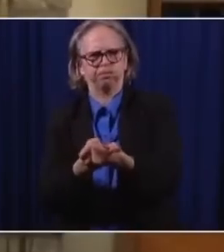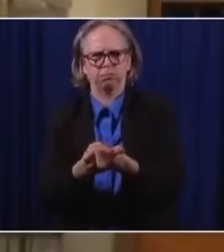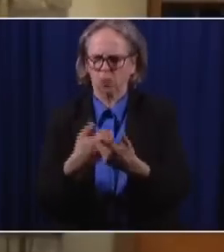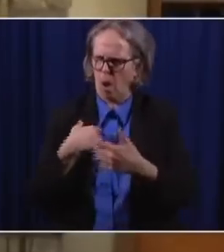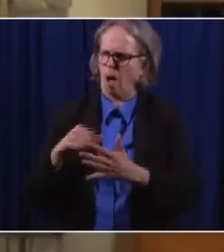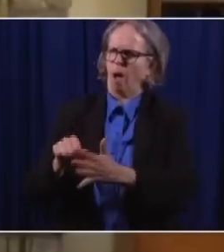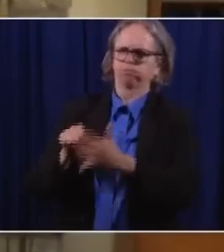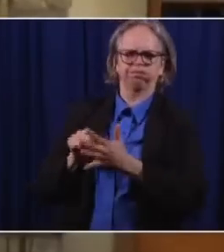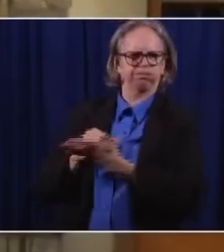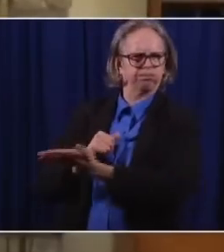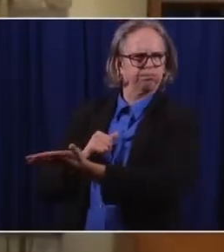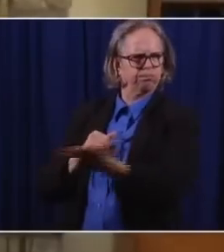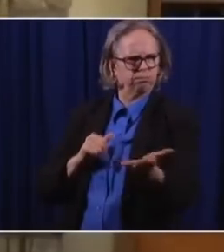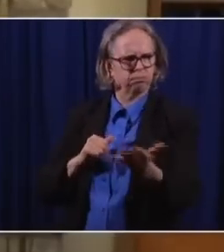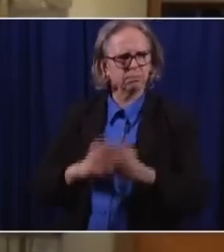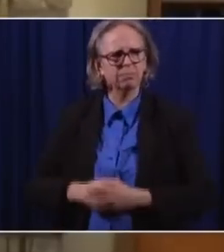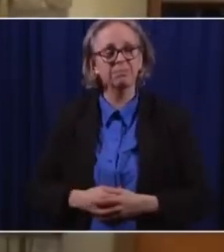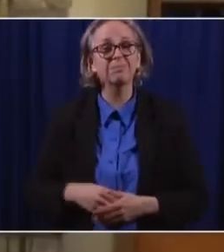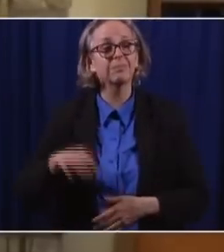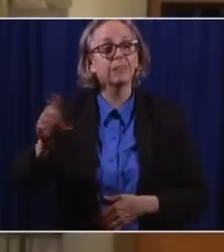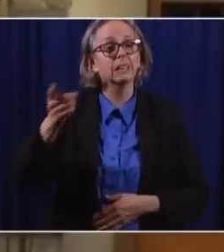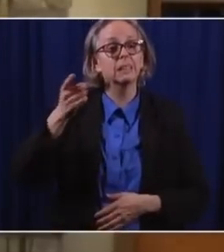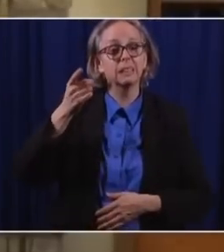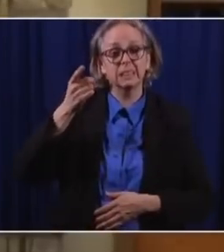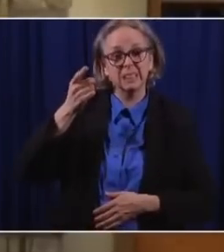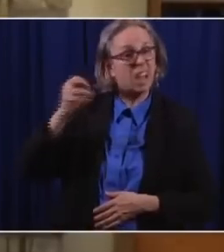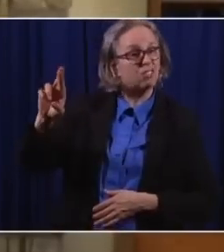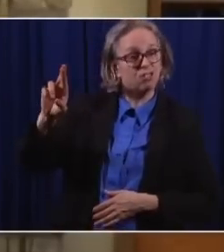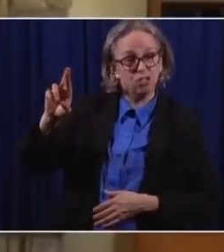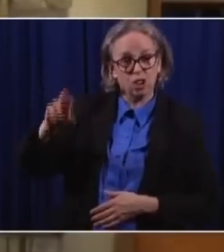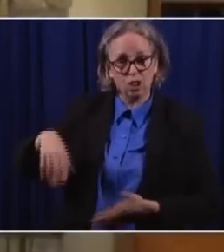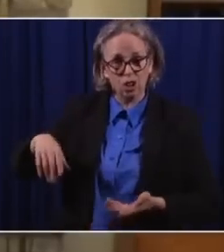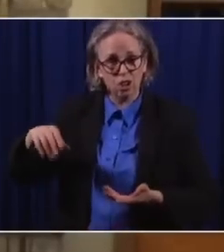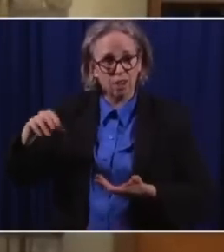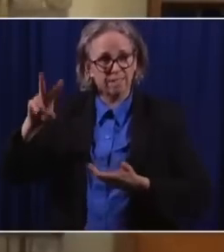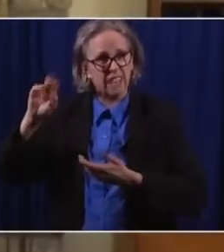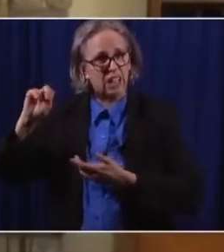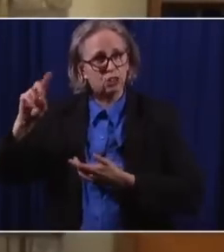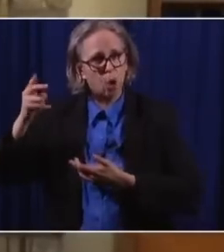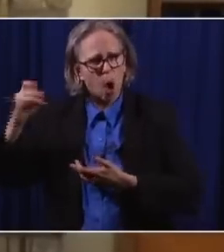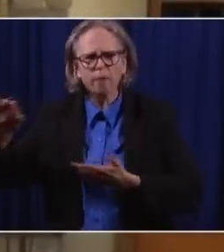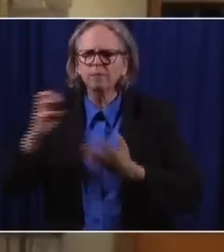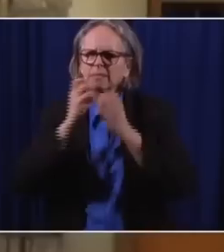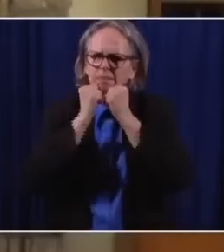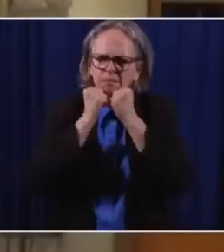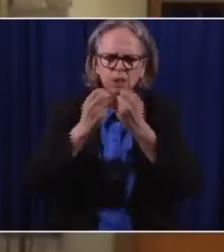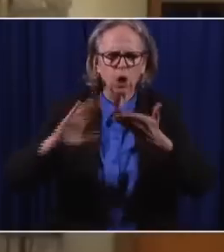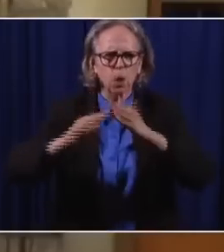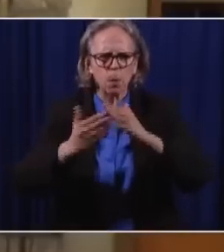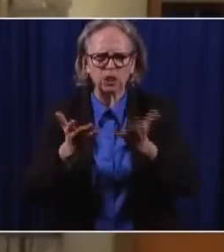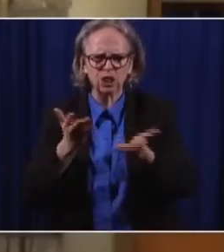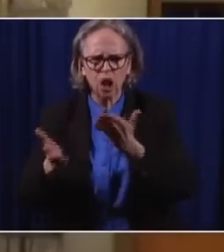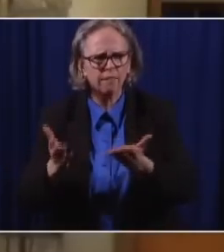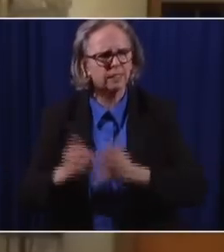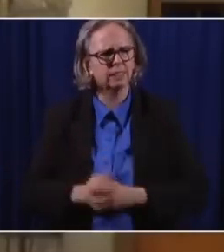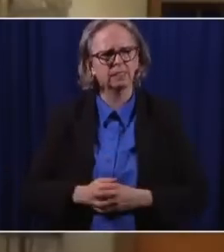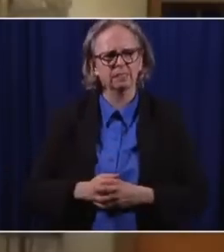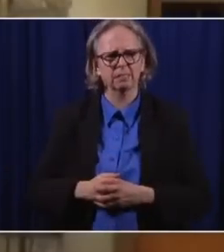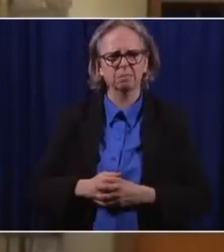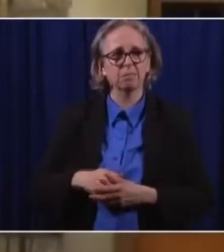deeply committed to community service and is a recipient of the Phillips Medal of Public Service from Ohio